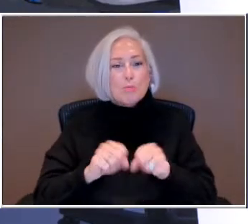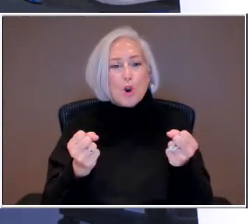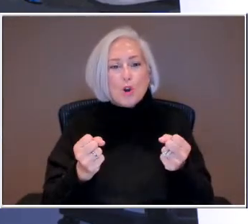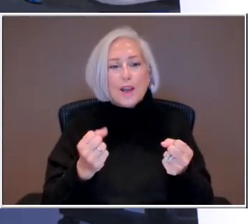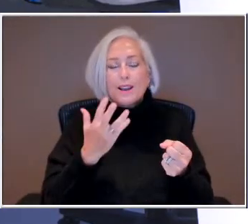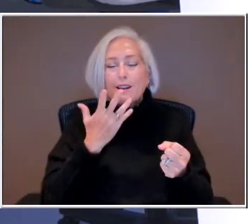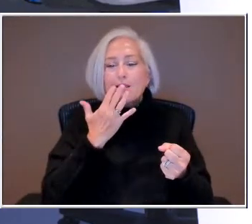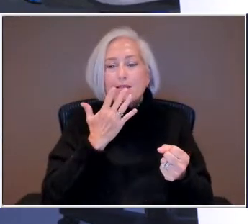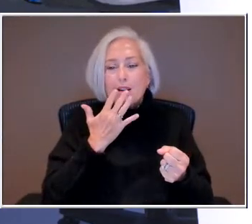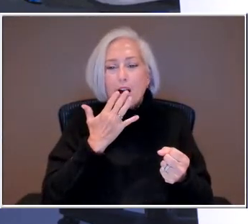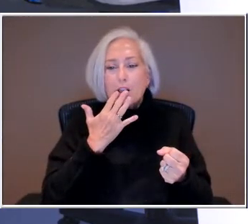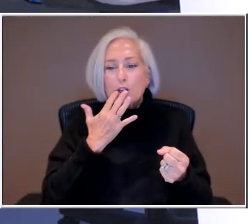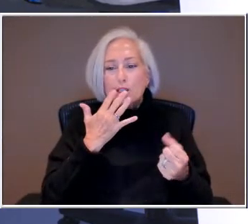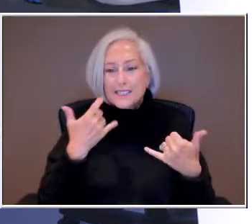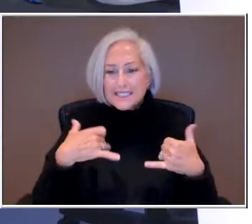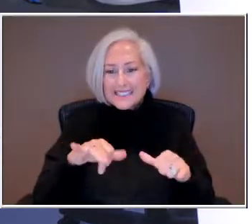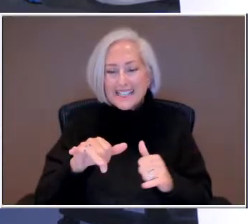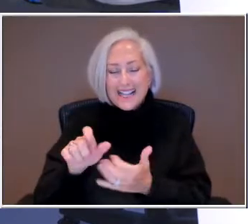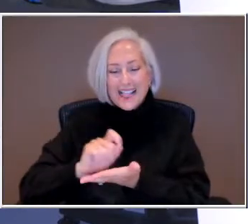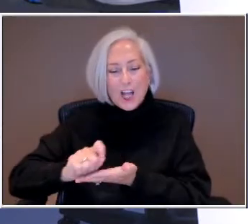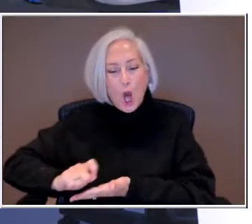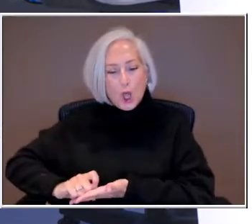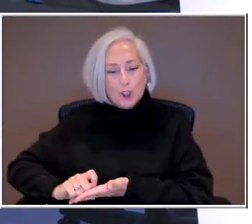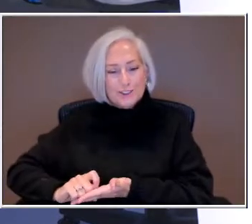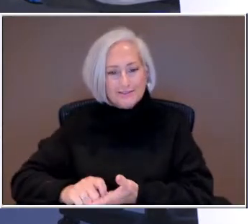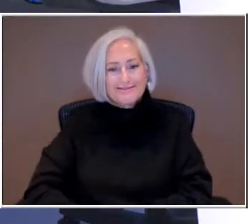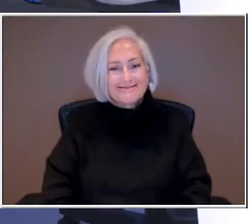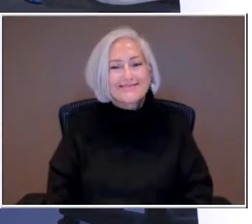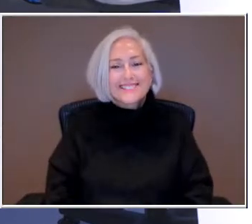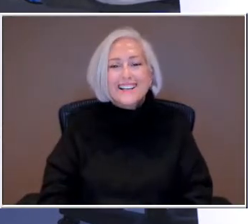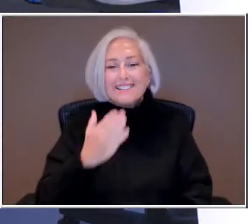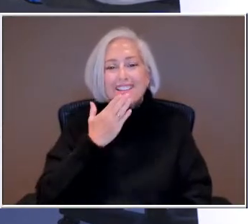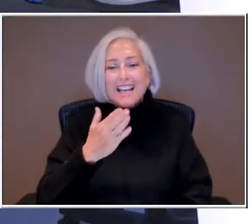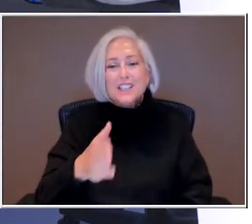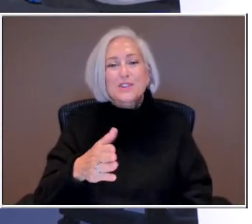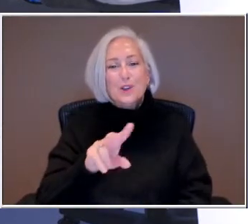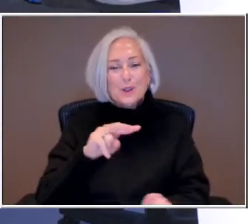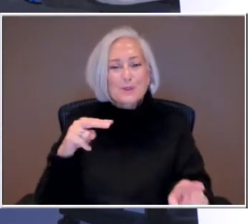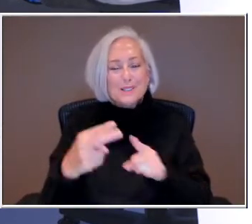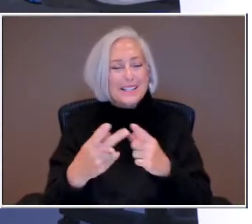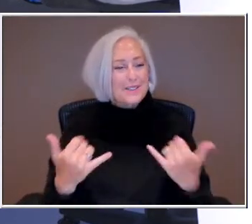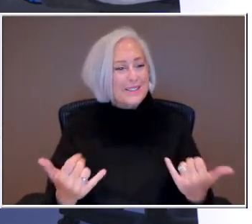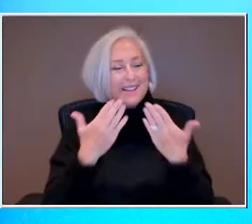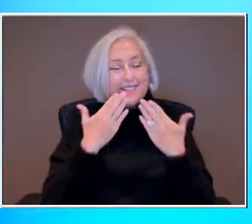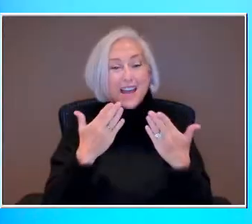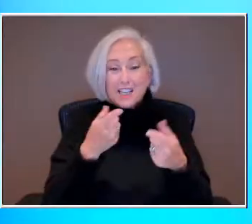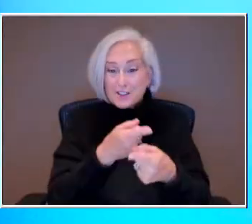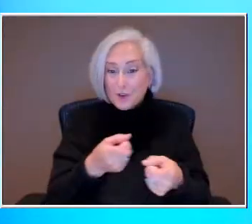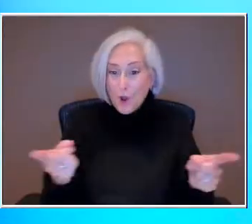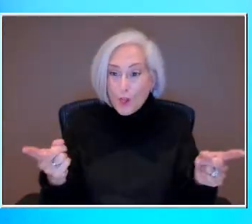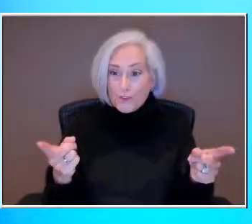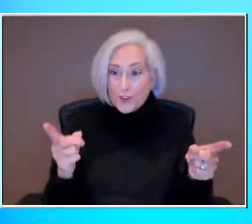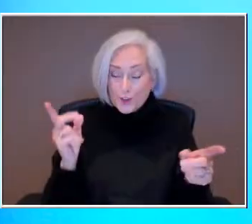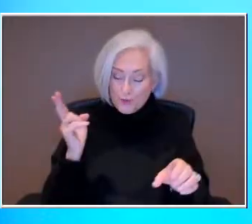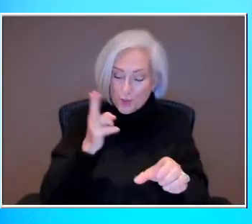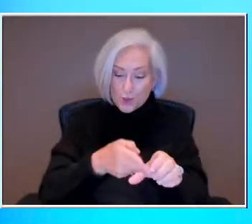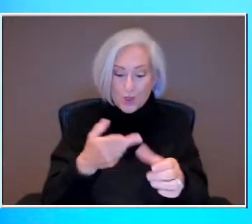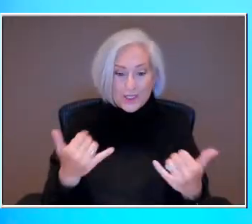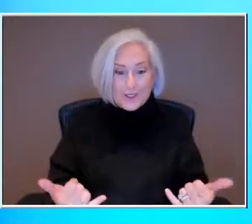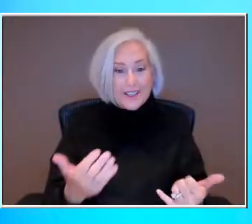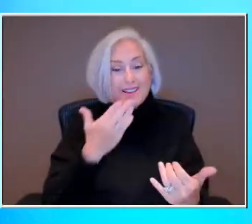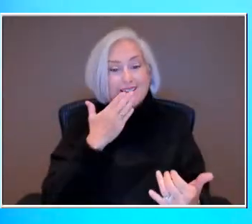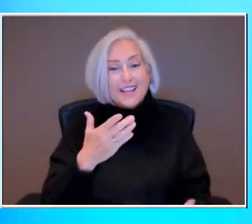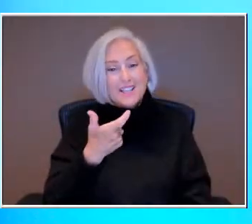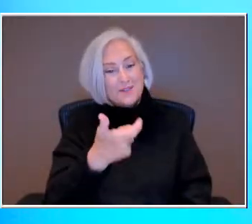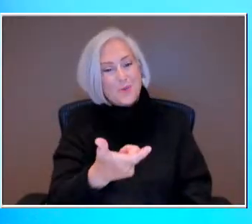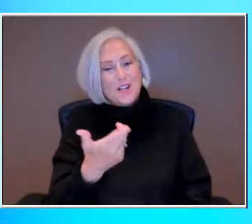still color. Fantastic. Yeah. Doctors, thank you for your insight today. Really appreciate it. Thank you to all of our guests for being here with us. Thank you to our viewers for being here